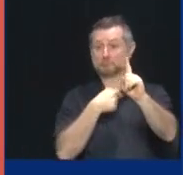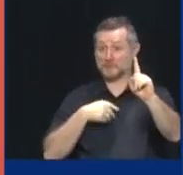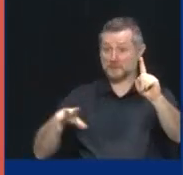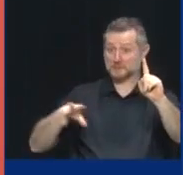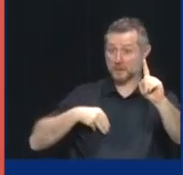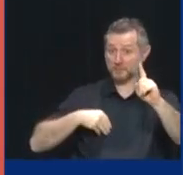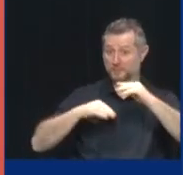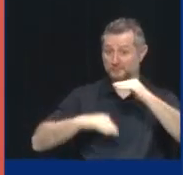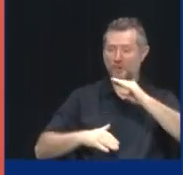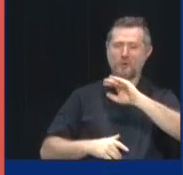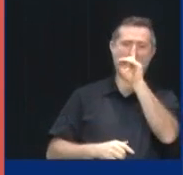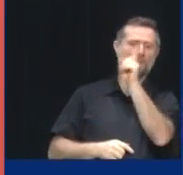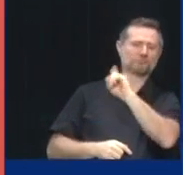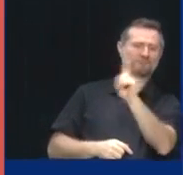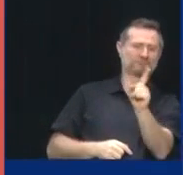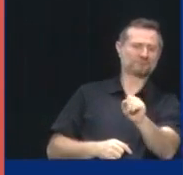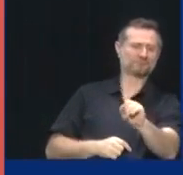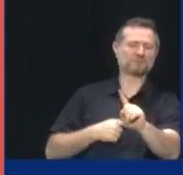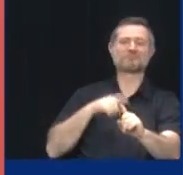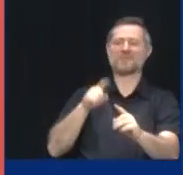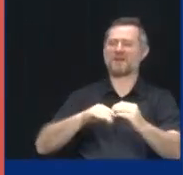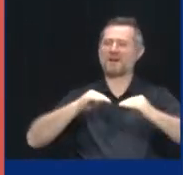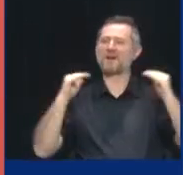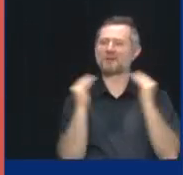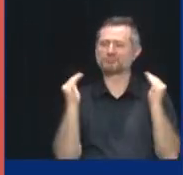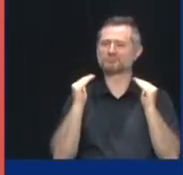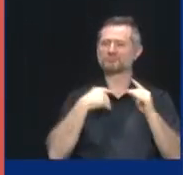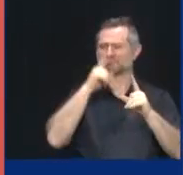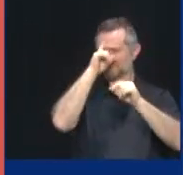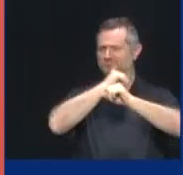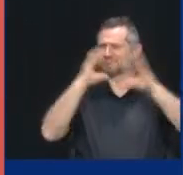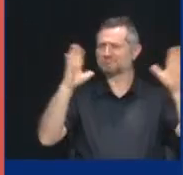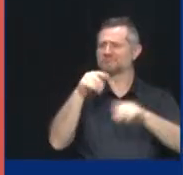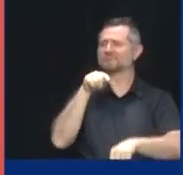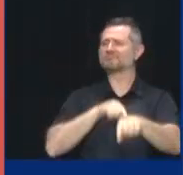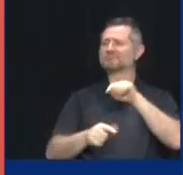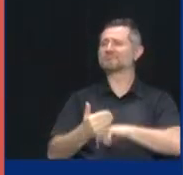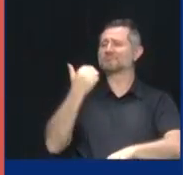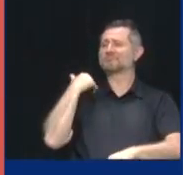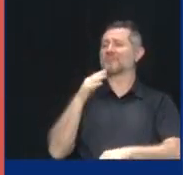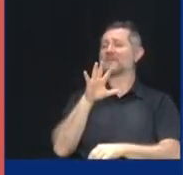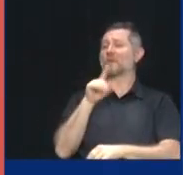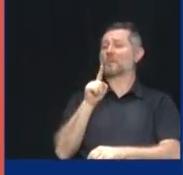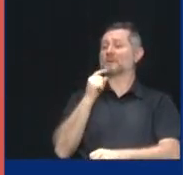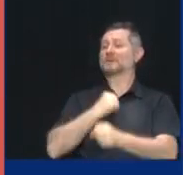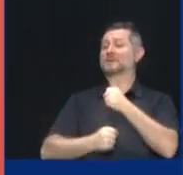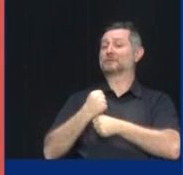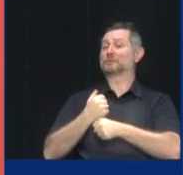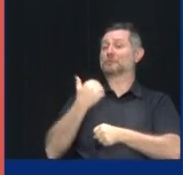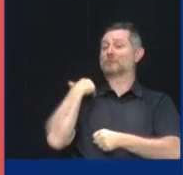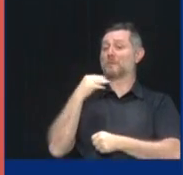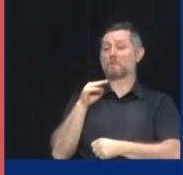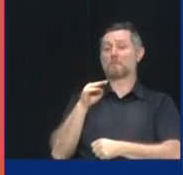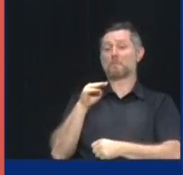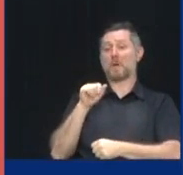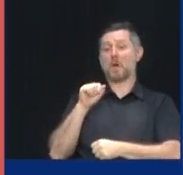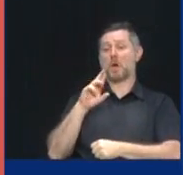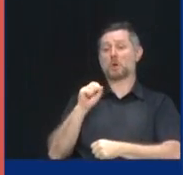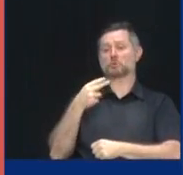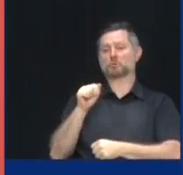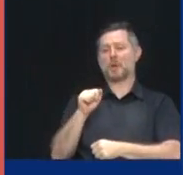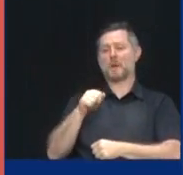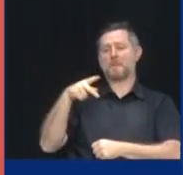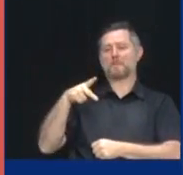But if you think back 51 years ago, Marsha P. Johnson and Sylvia Rivera weren't